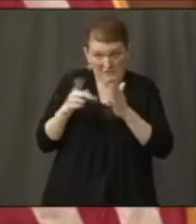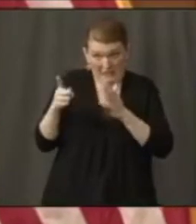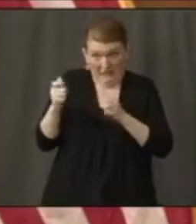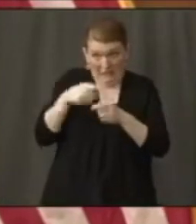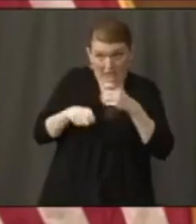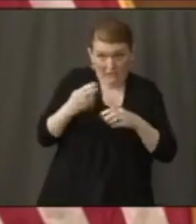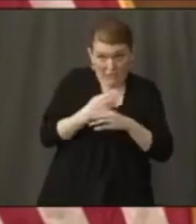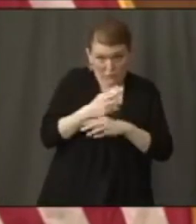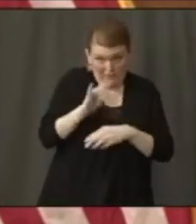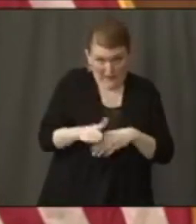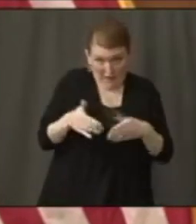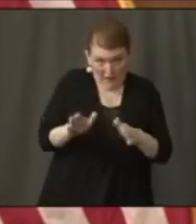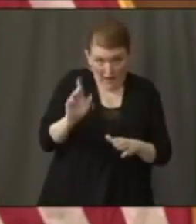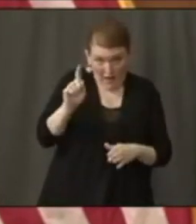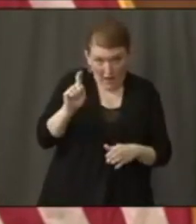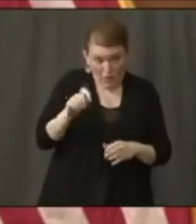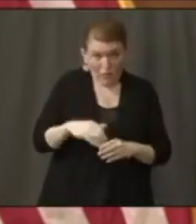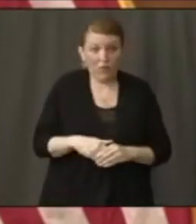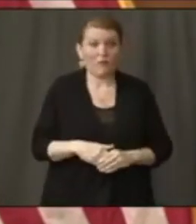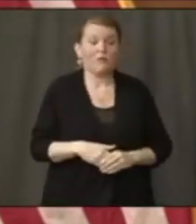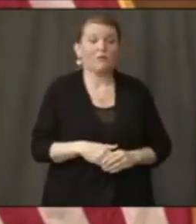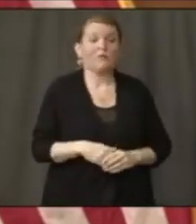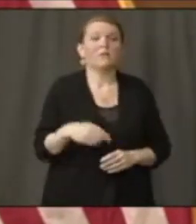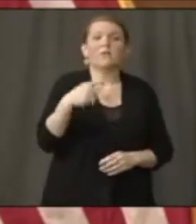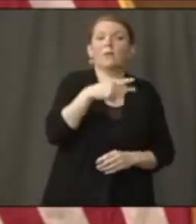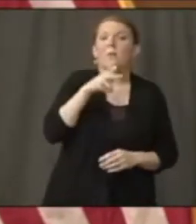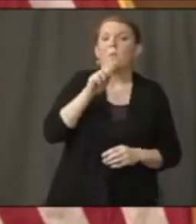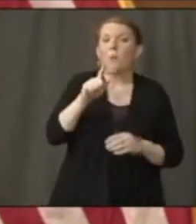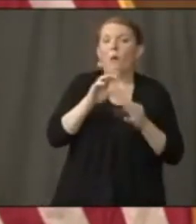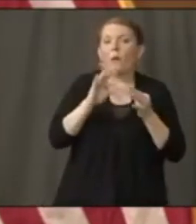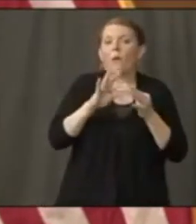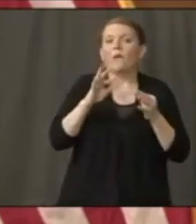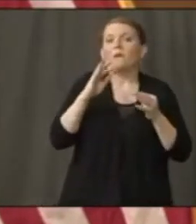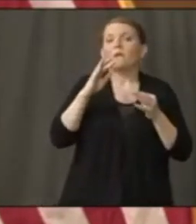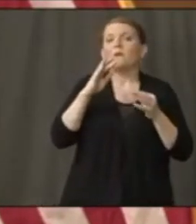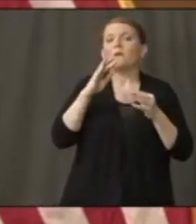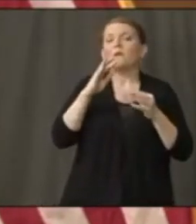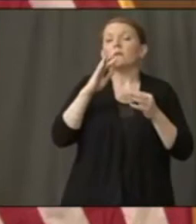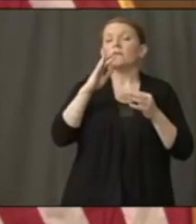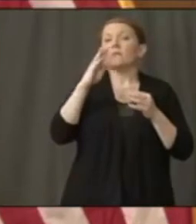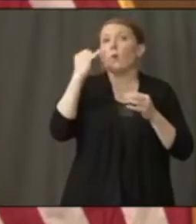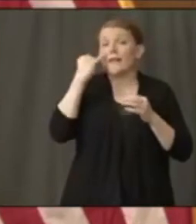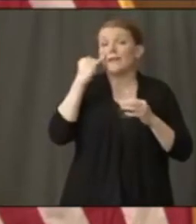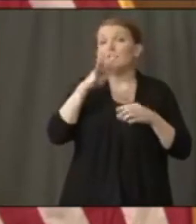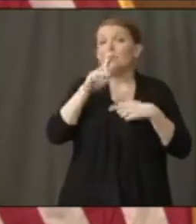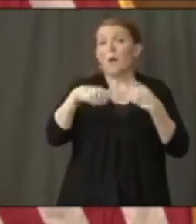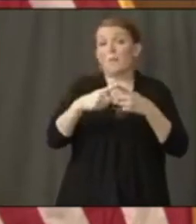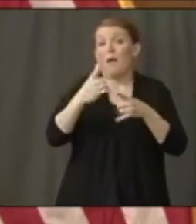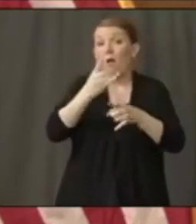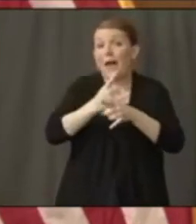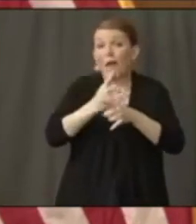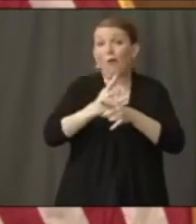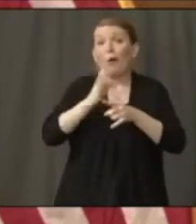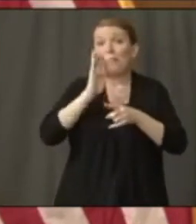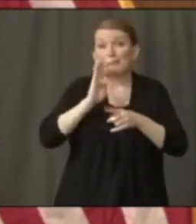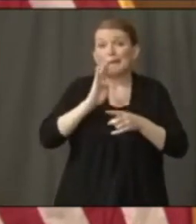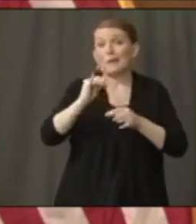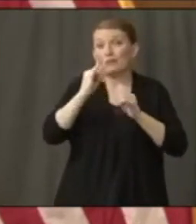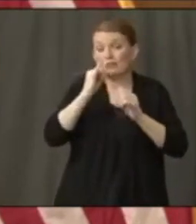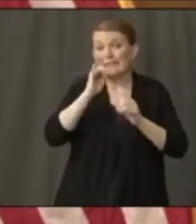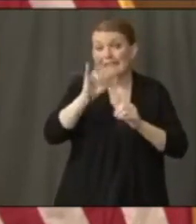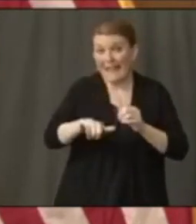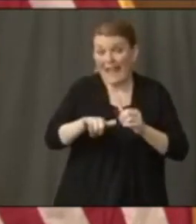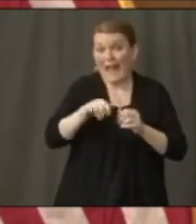outside drinking, that it had to be accompanied with food. And so for breweries who reached out, many of whom